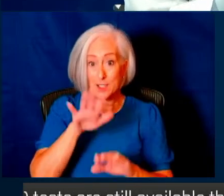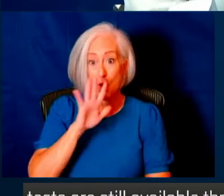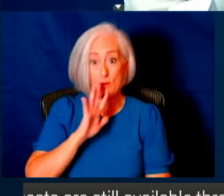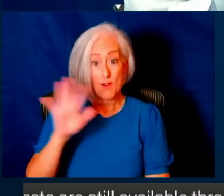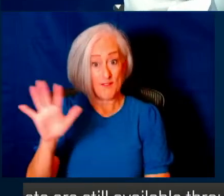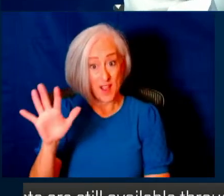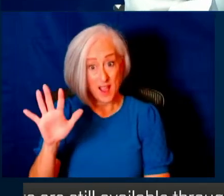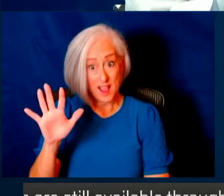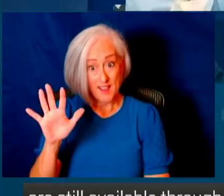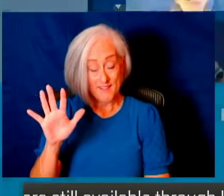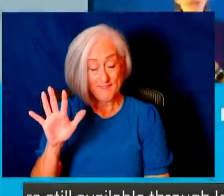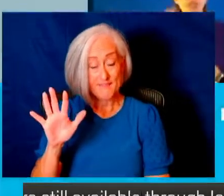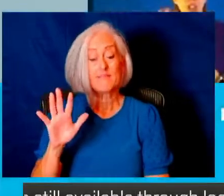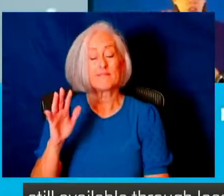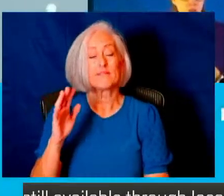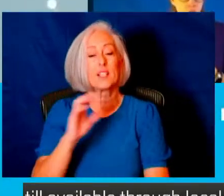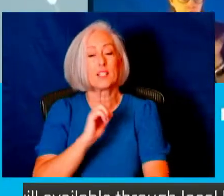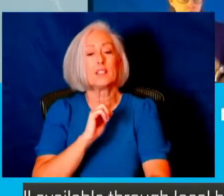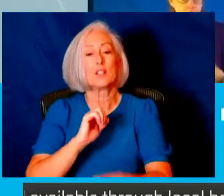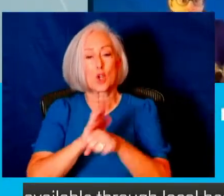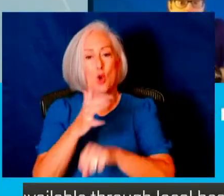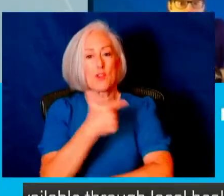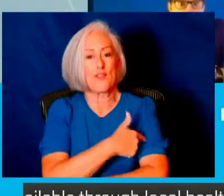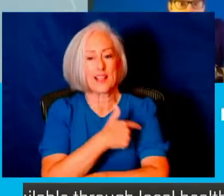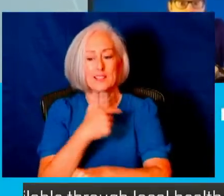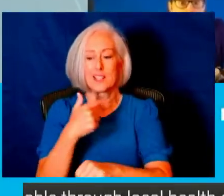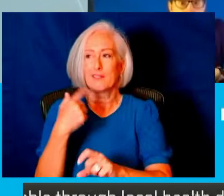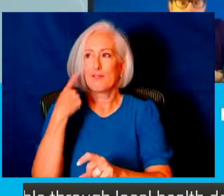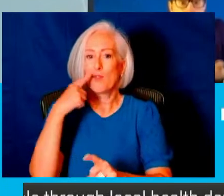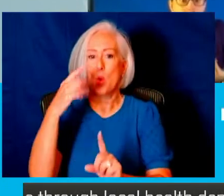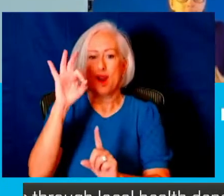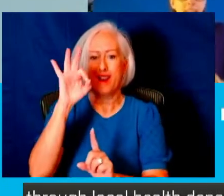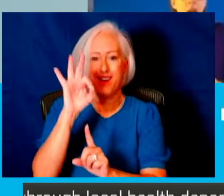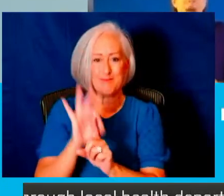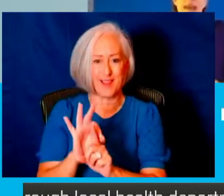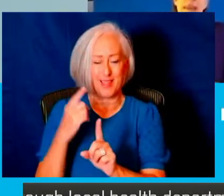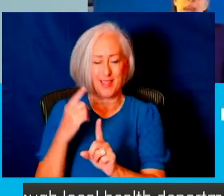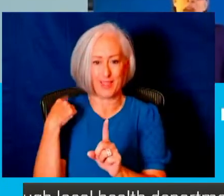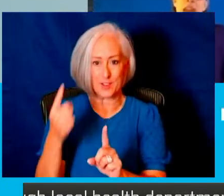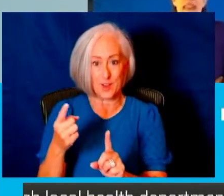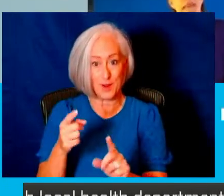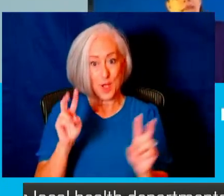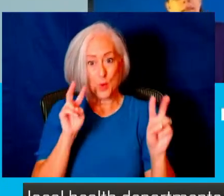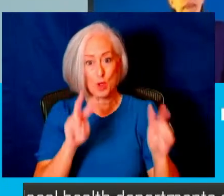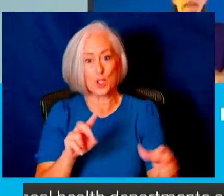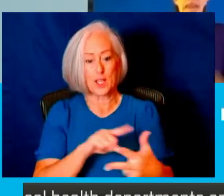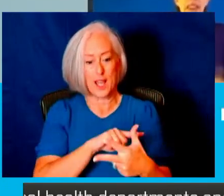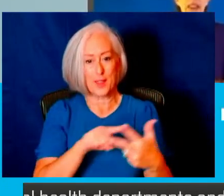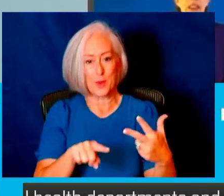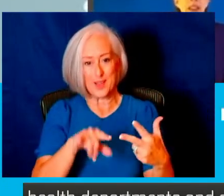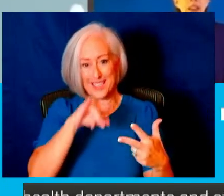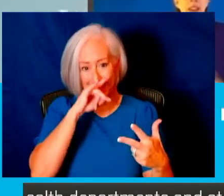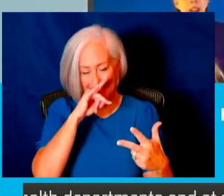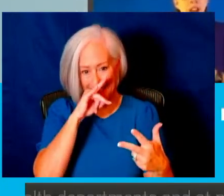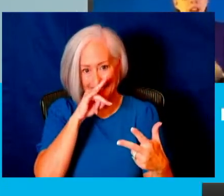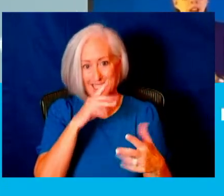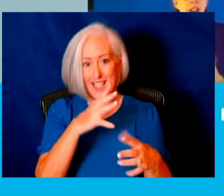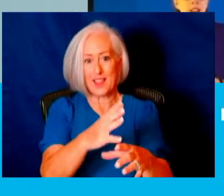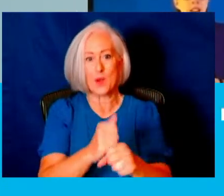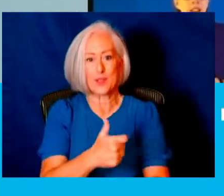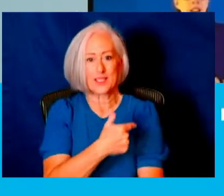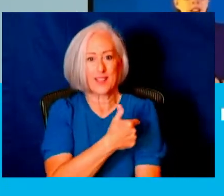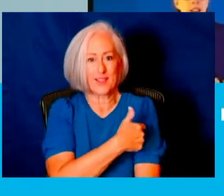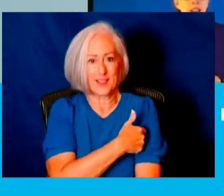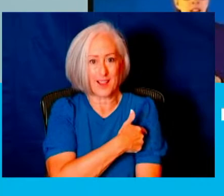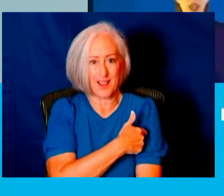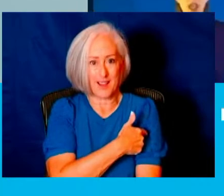for about 9 months now. We're going to take a look back at 3 of the first to get theirs, and they did it right here in our studio. It was a big day